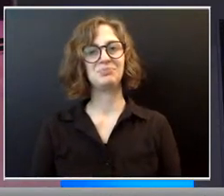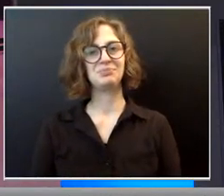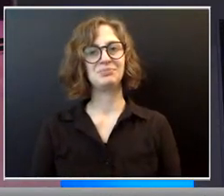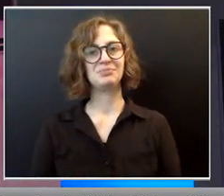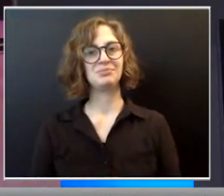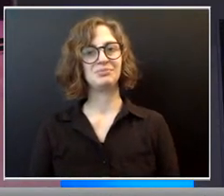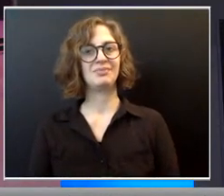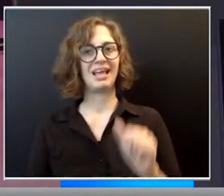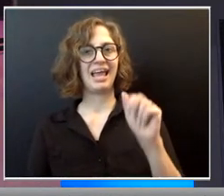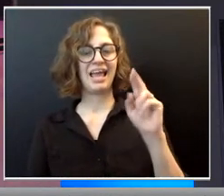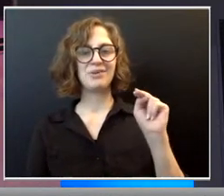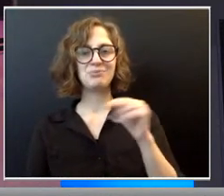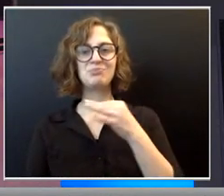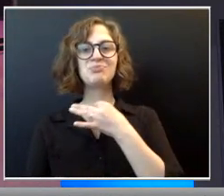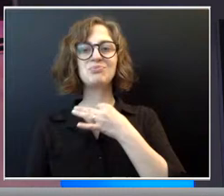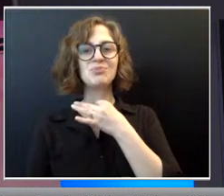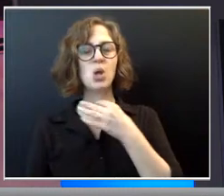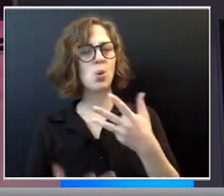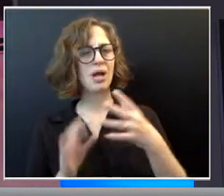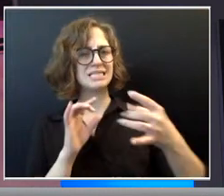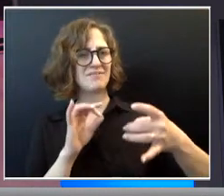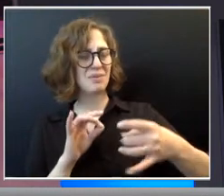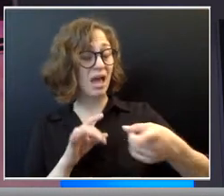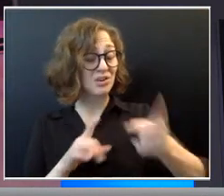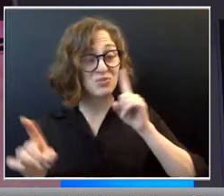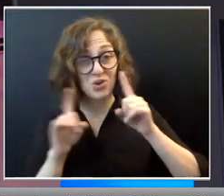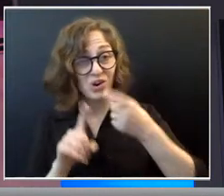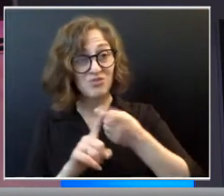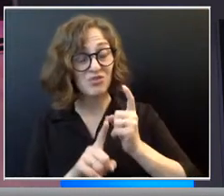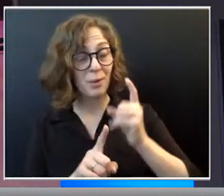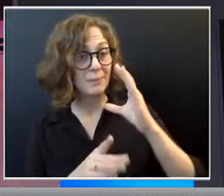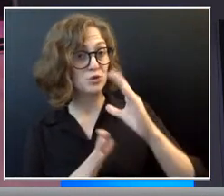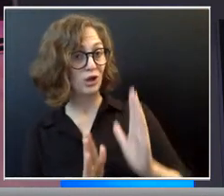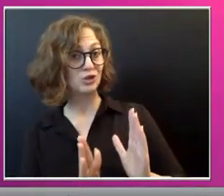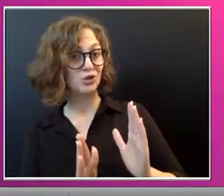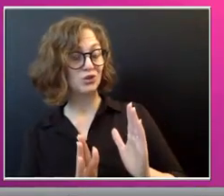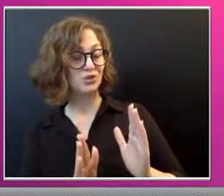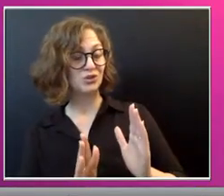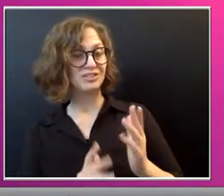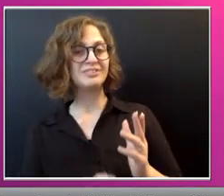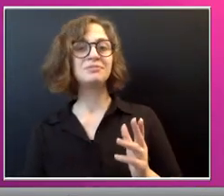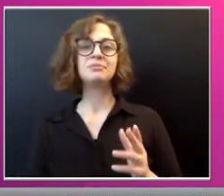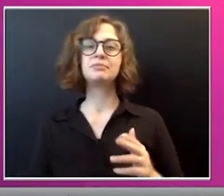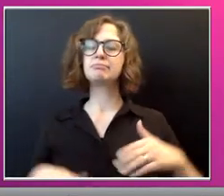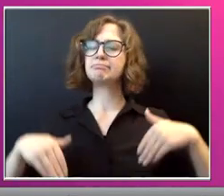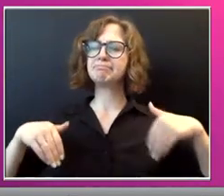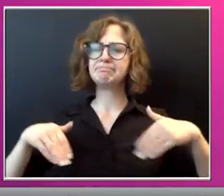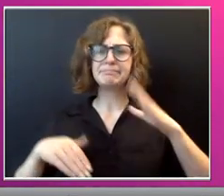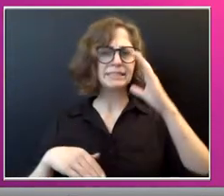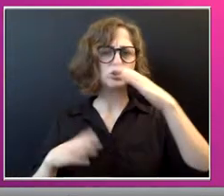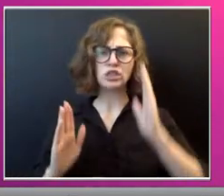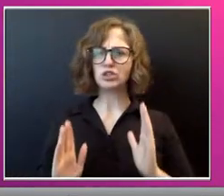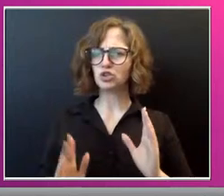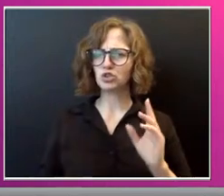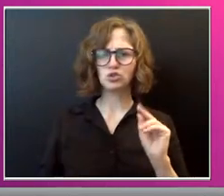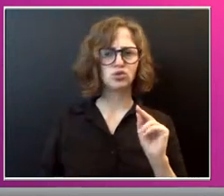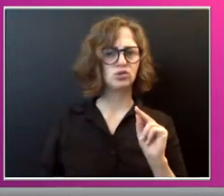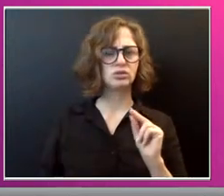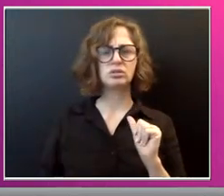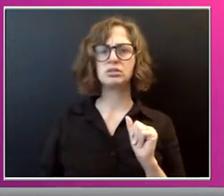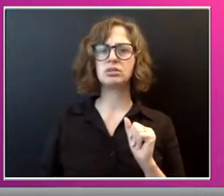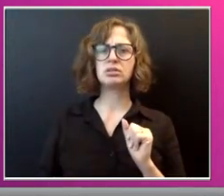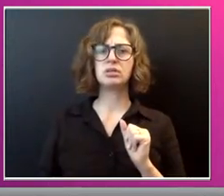has been, and have you heard from strangers who've tried it? I haven't heard from strangers. One person